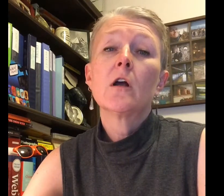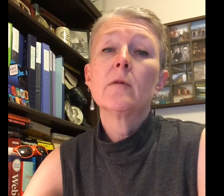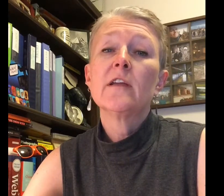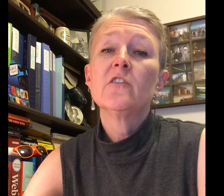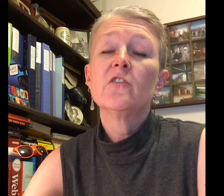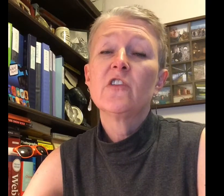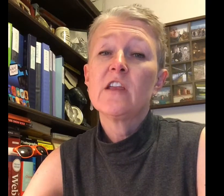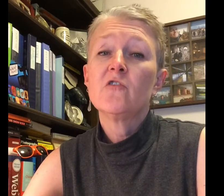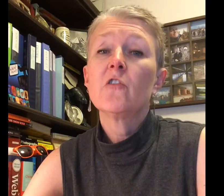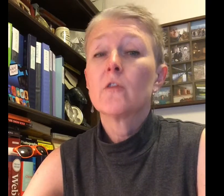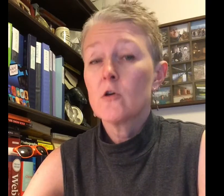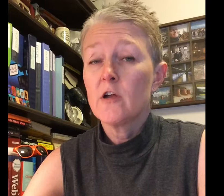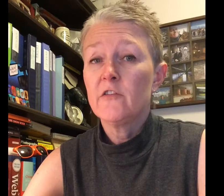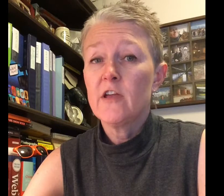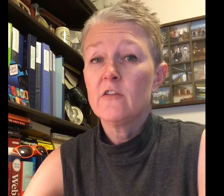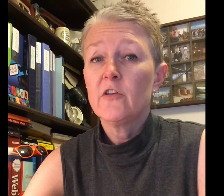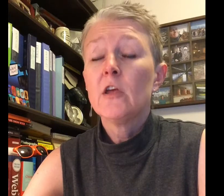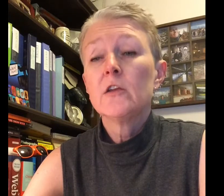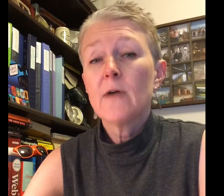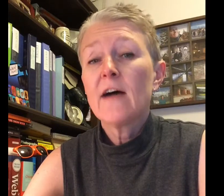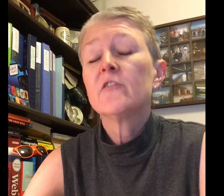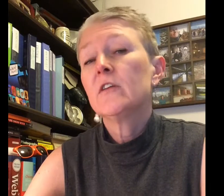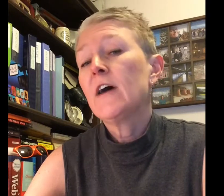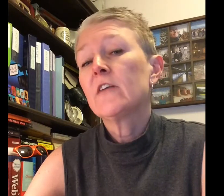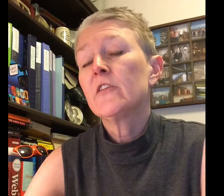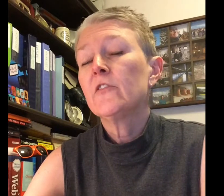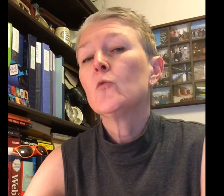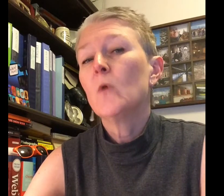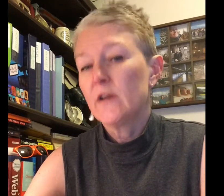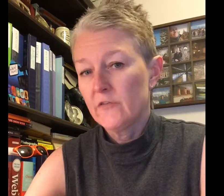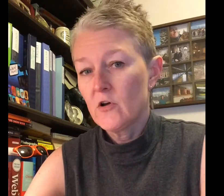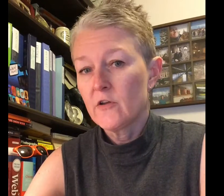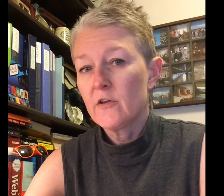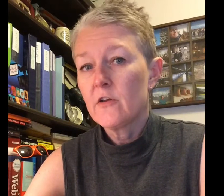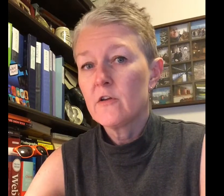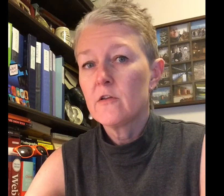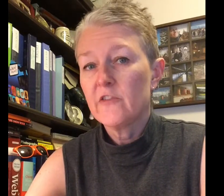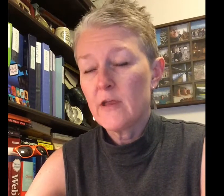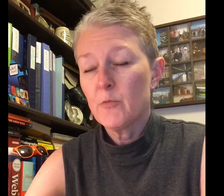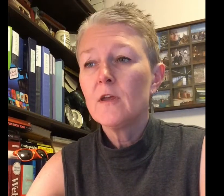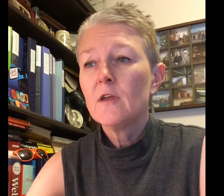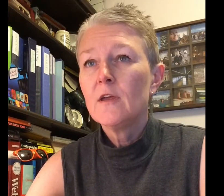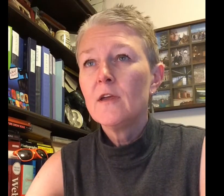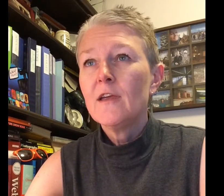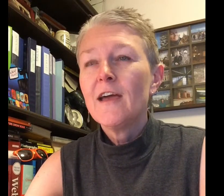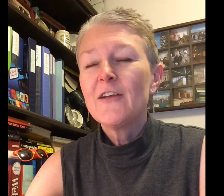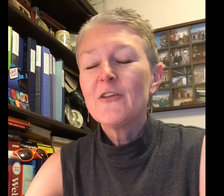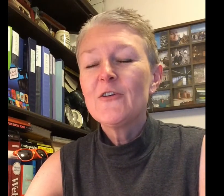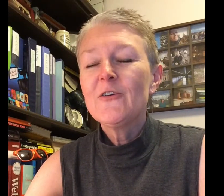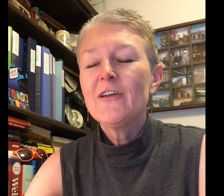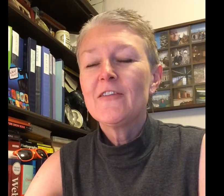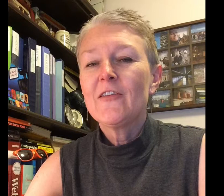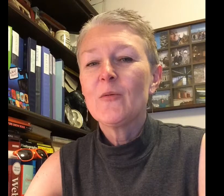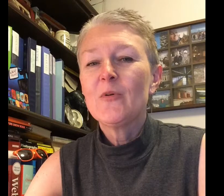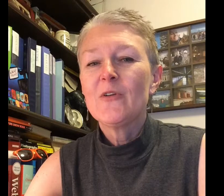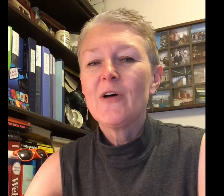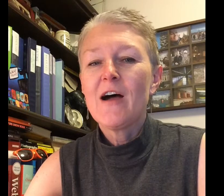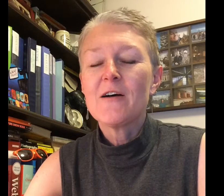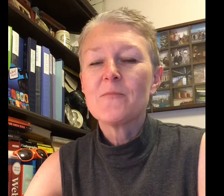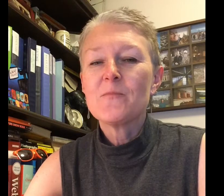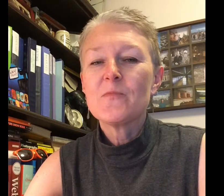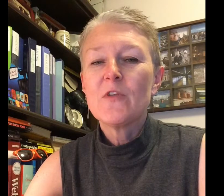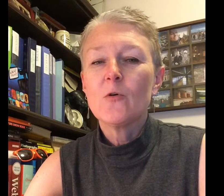is not our right to change the content. You have to give access to what is on tape. Another